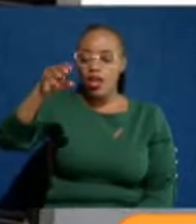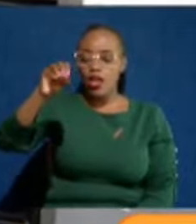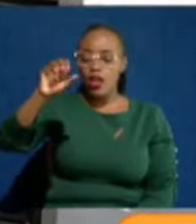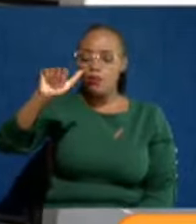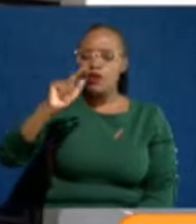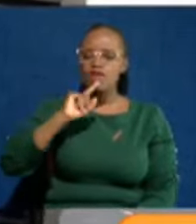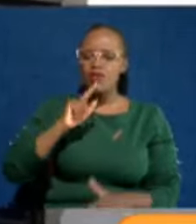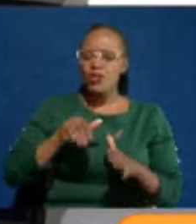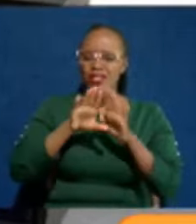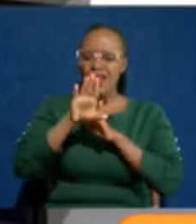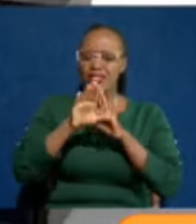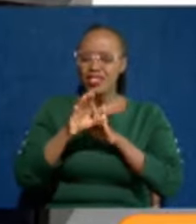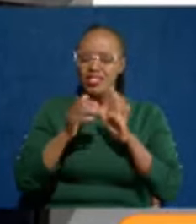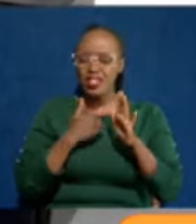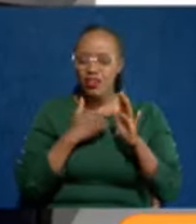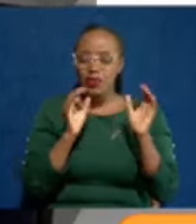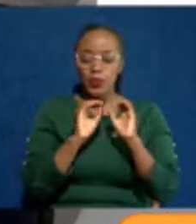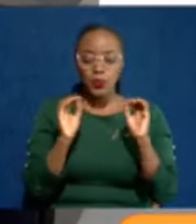they don't have access